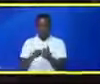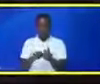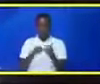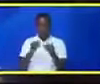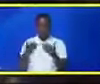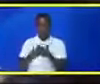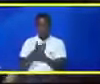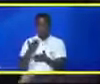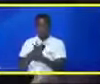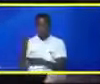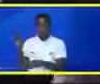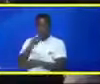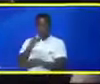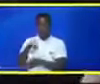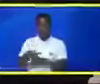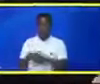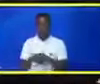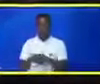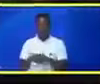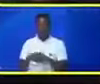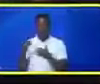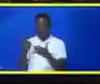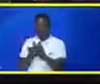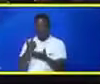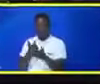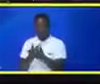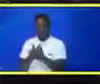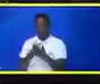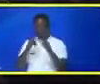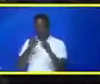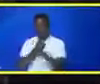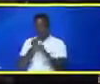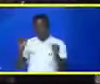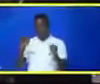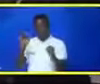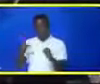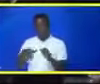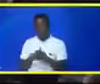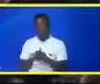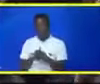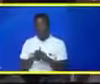day. Ghana, are you celebrating salvation?